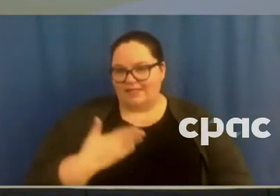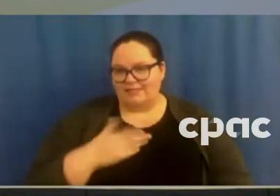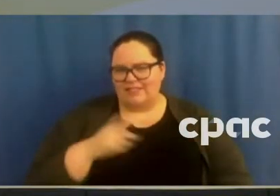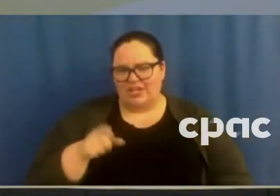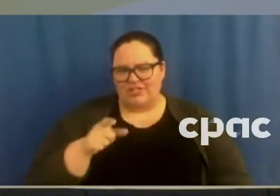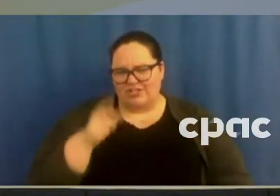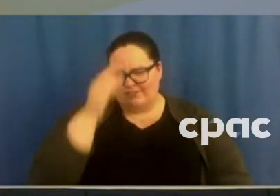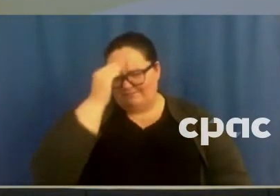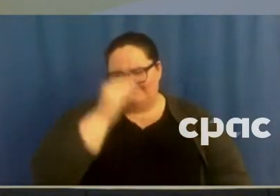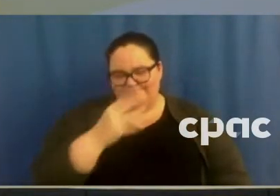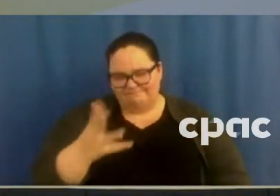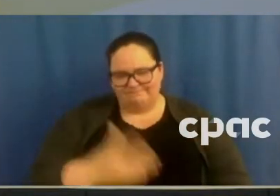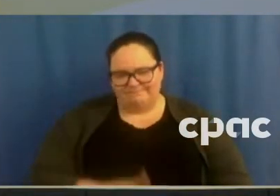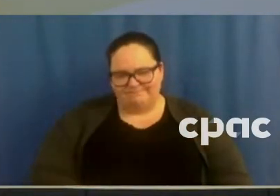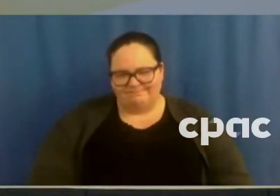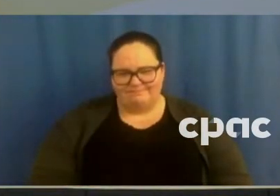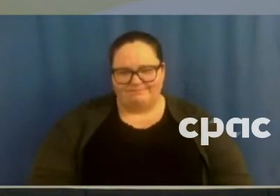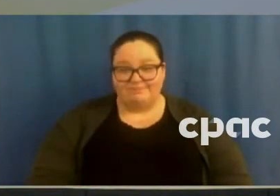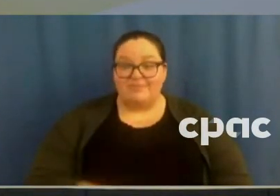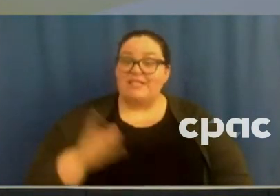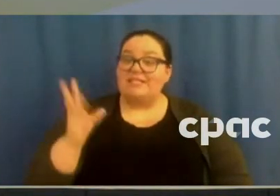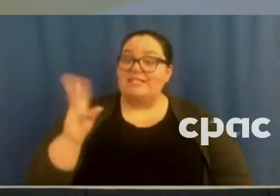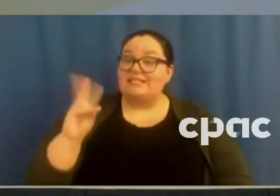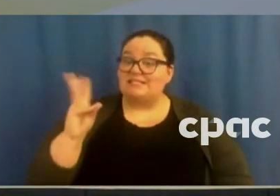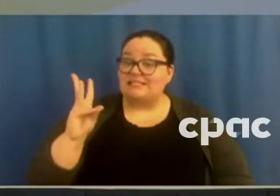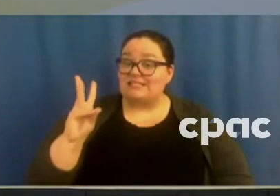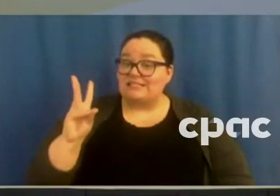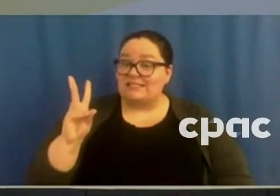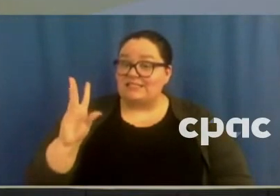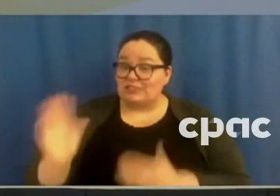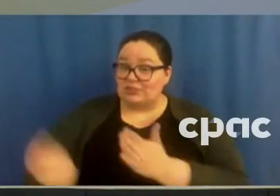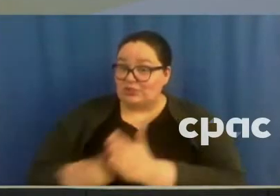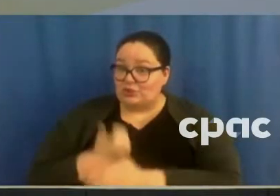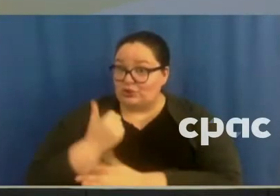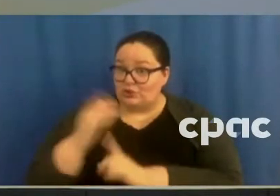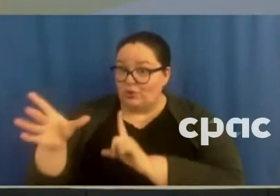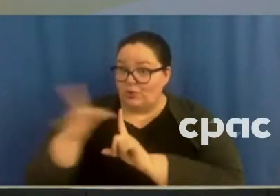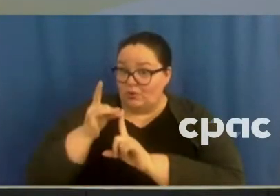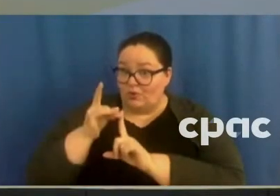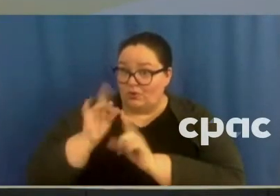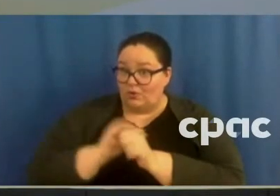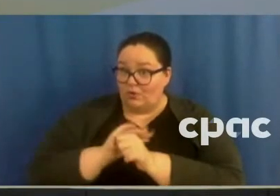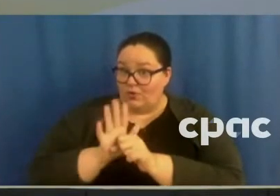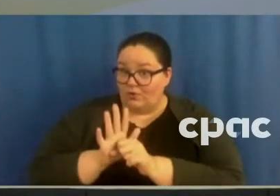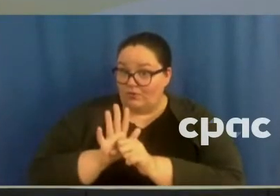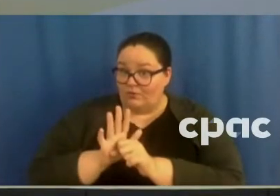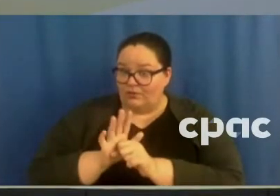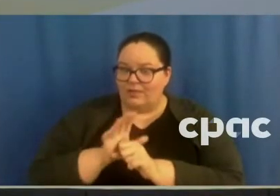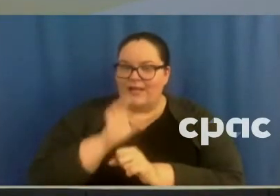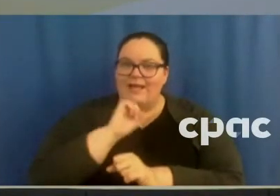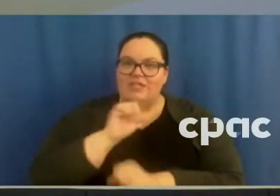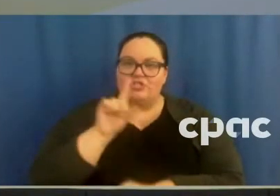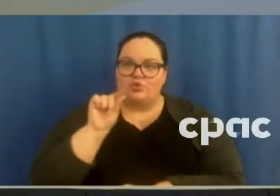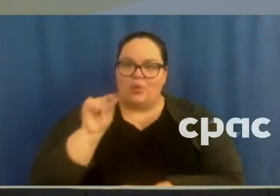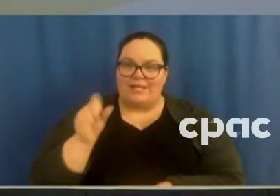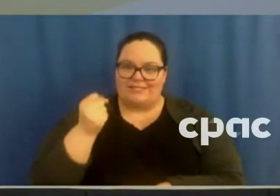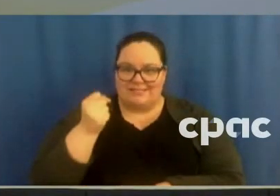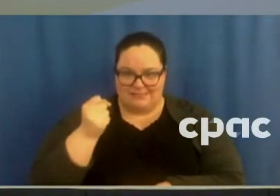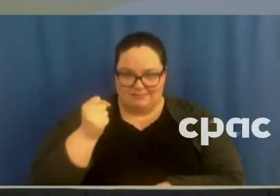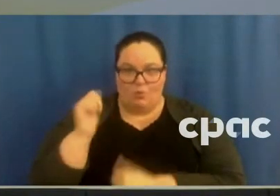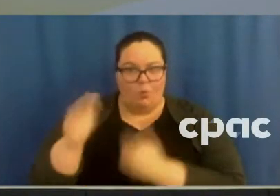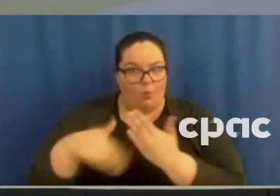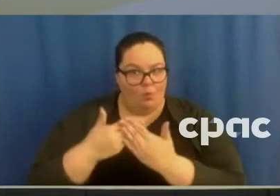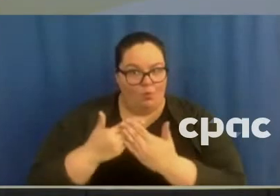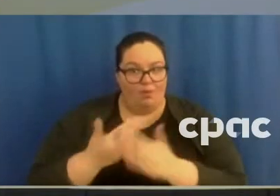mentioned the 6 new cases. All are individuals in their 20s. 5